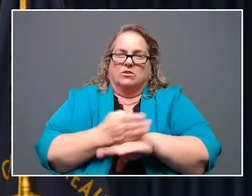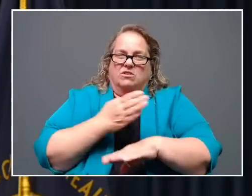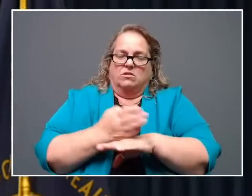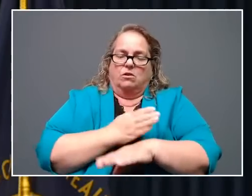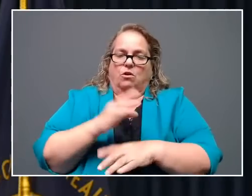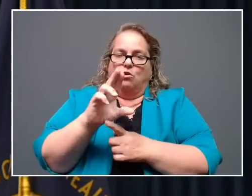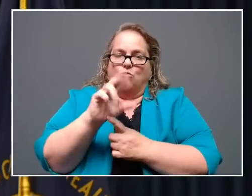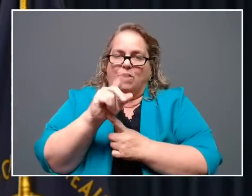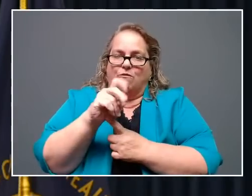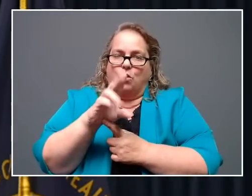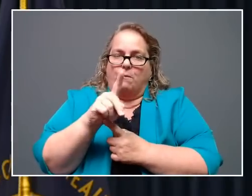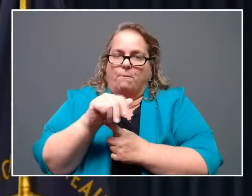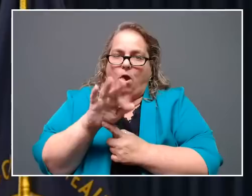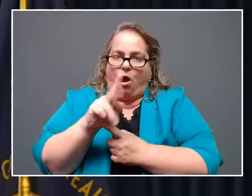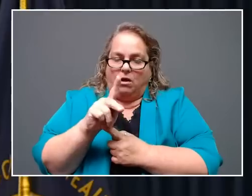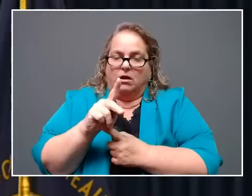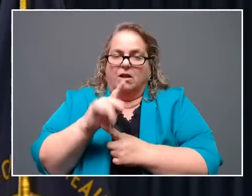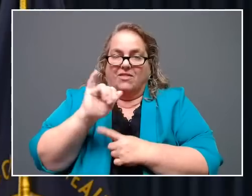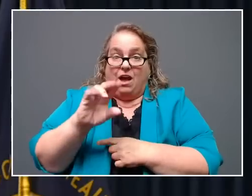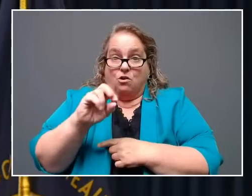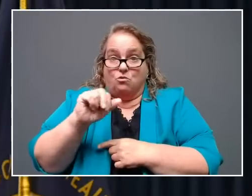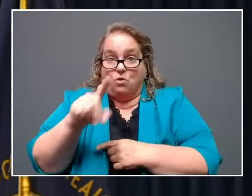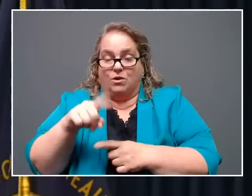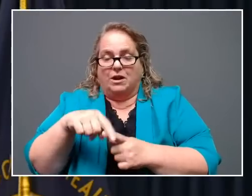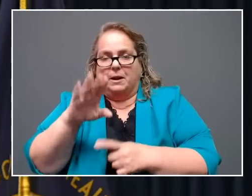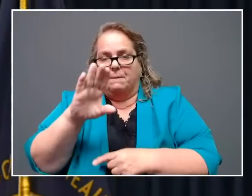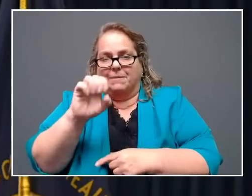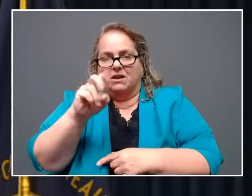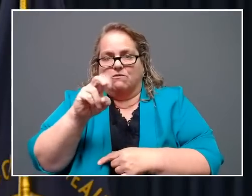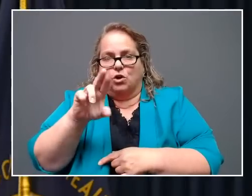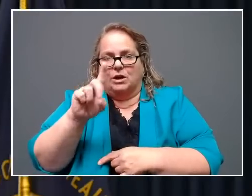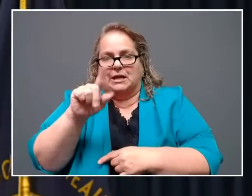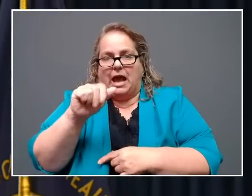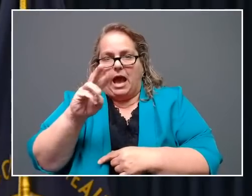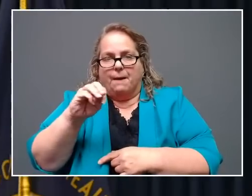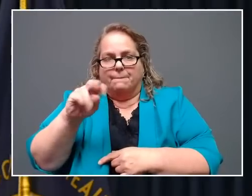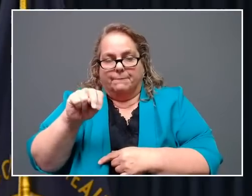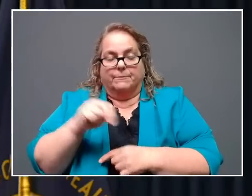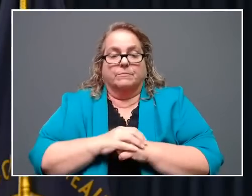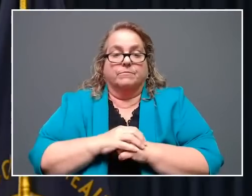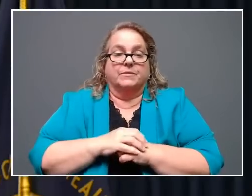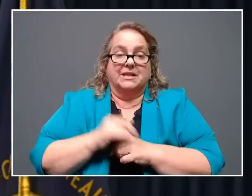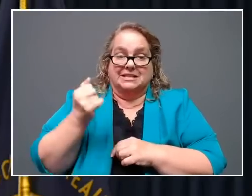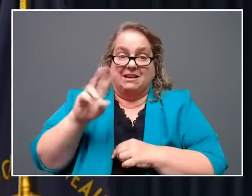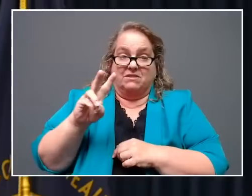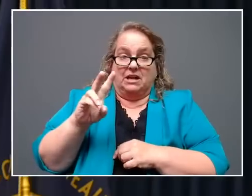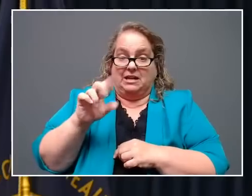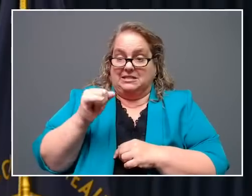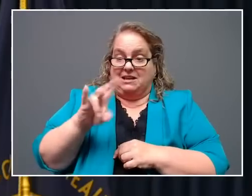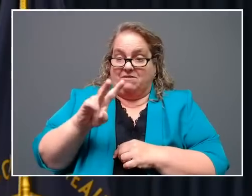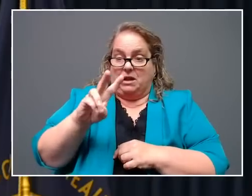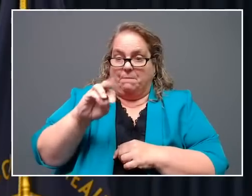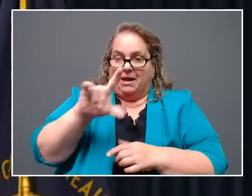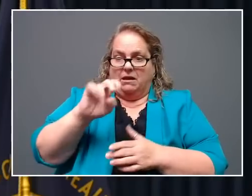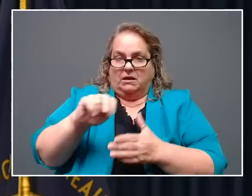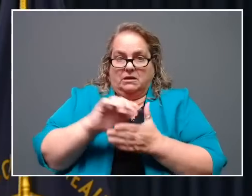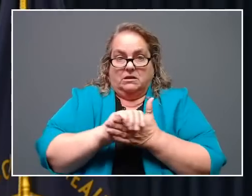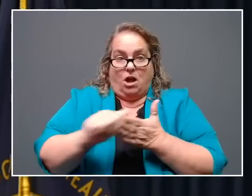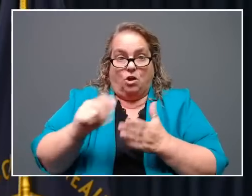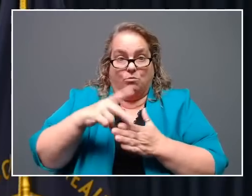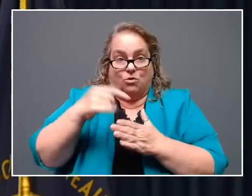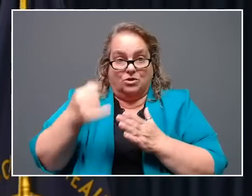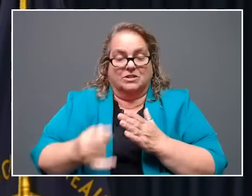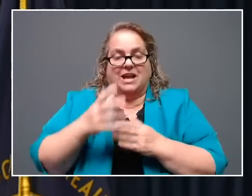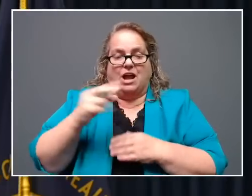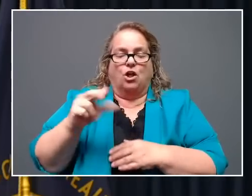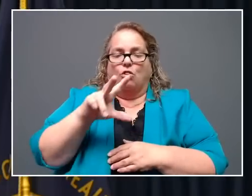extension of that roadway will serve a proposed $17 million distillery project that will have 30 employees in good-paying jobs. And finally,